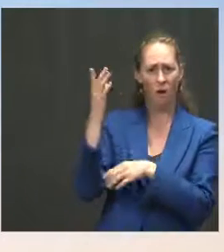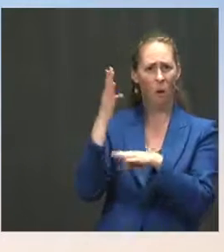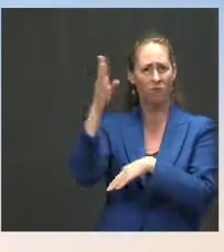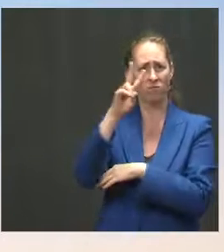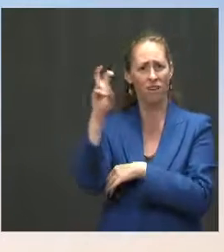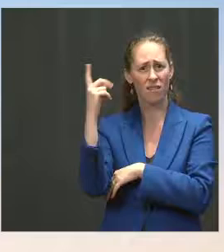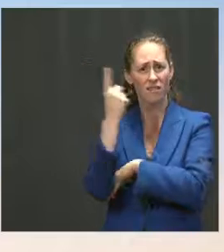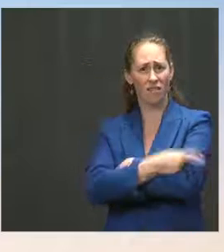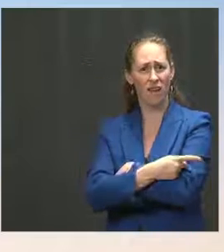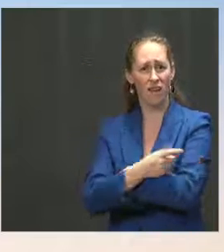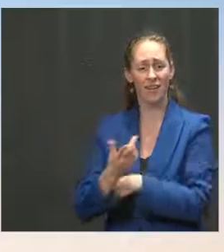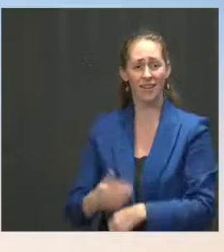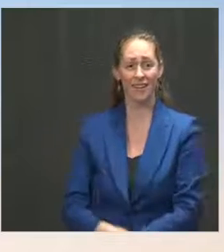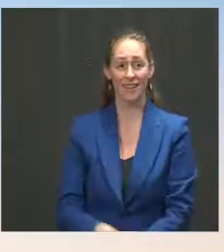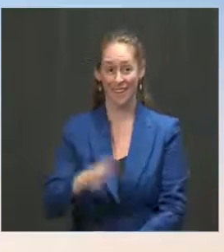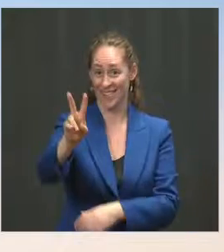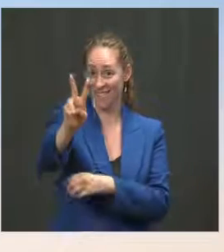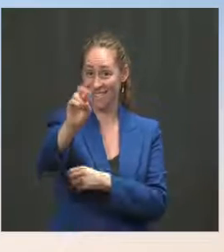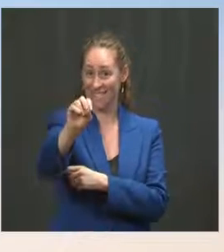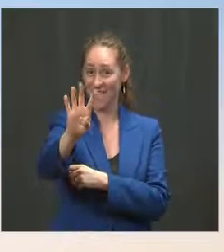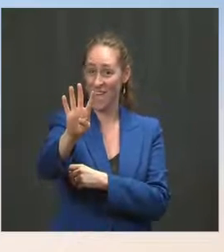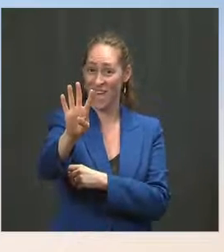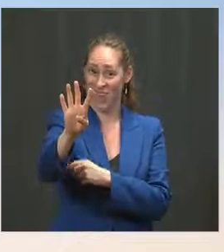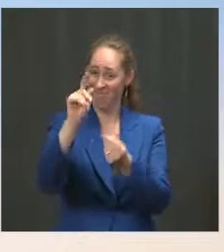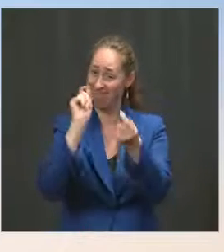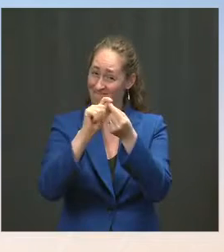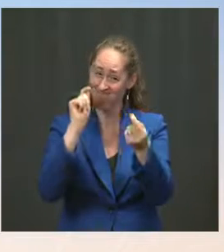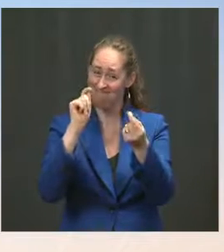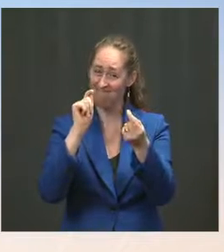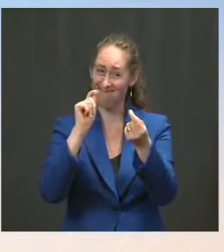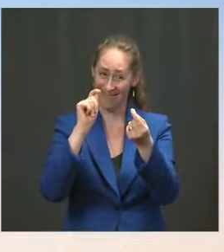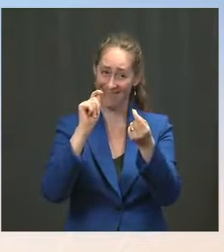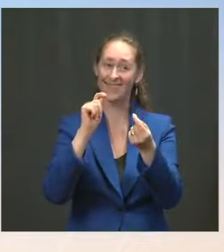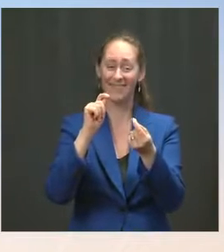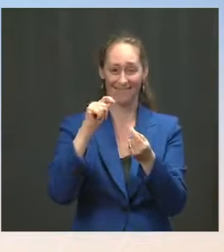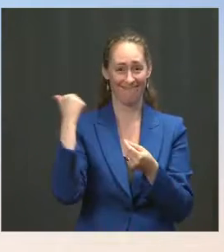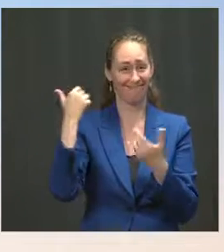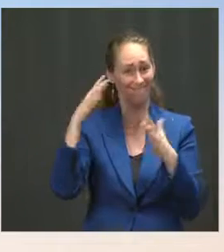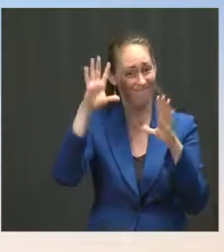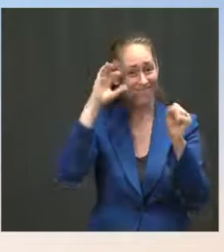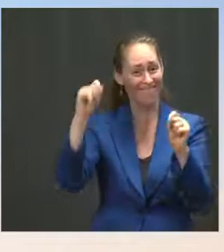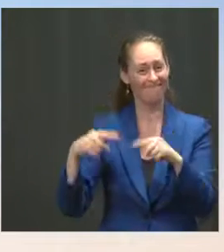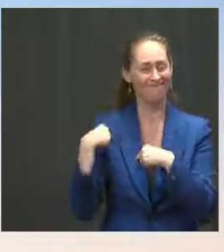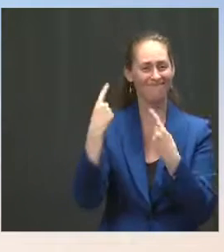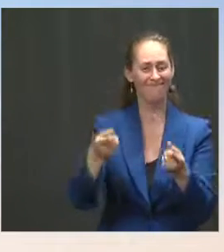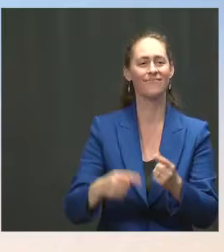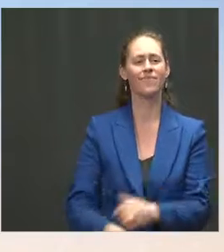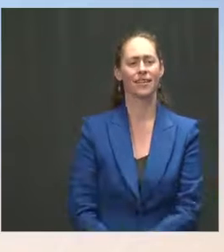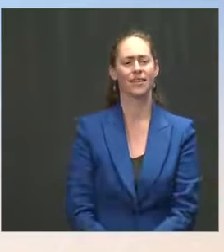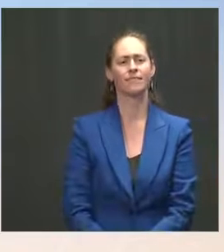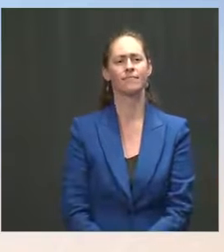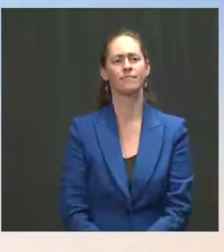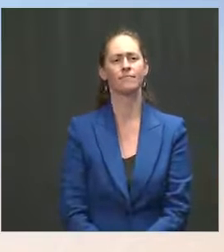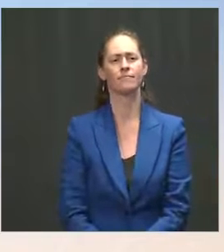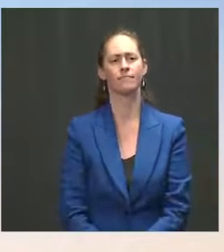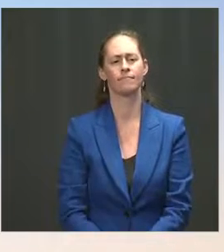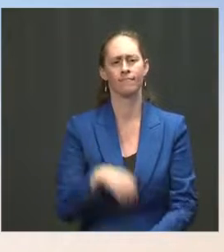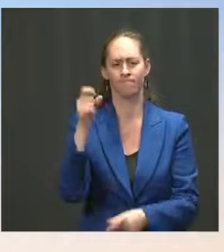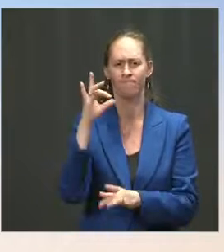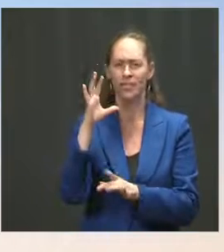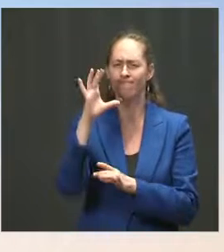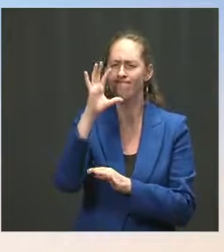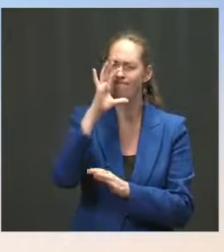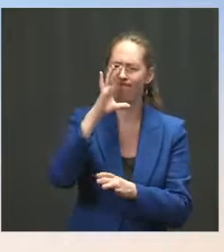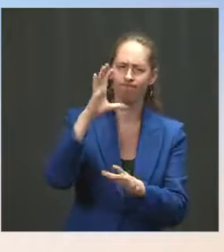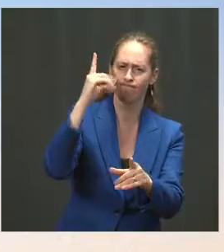will say, and the president was asked this question yesterday, that he wants to name someone who's qualified, who's ready to lead the